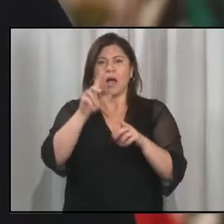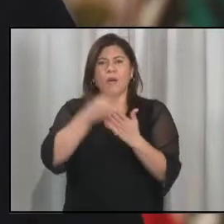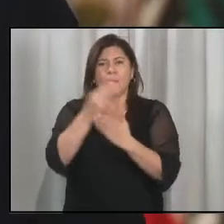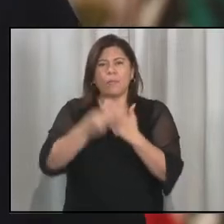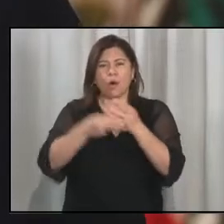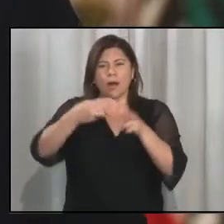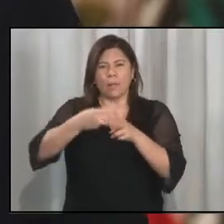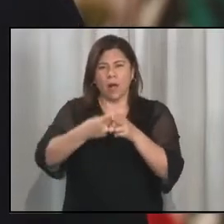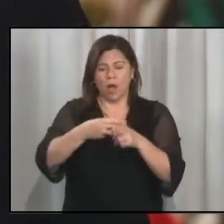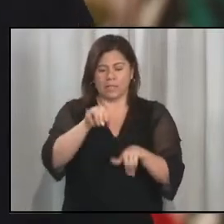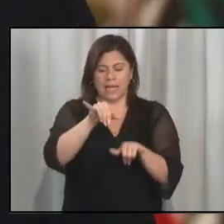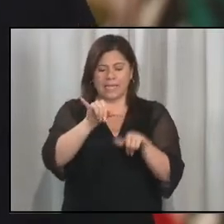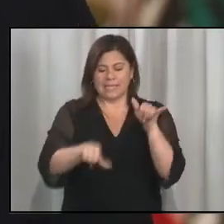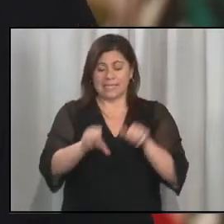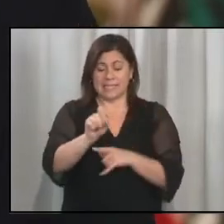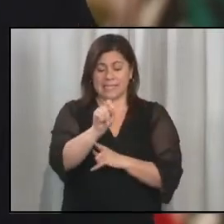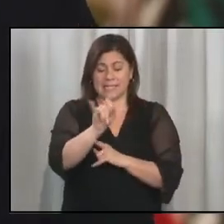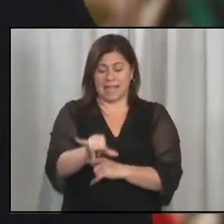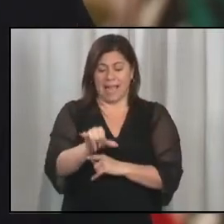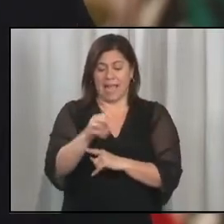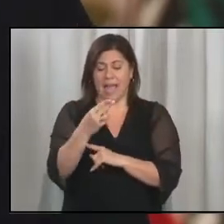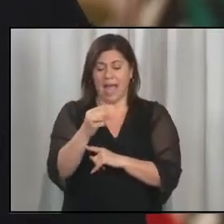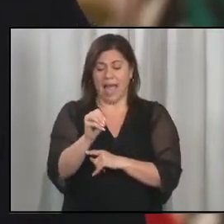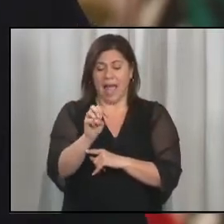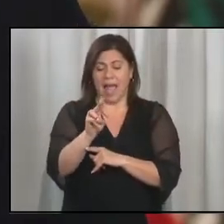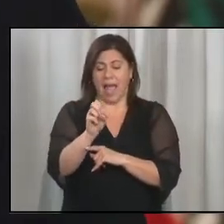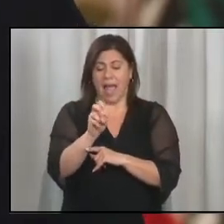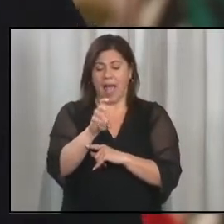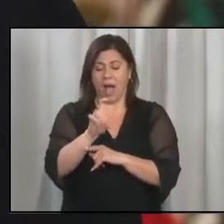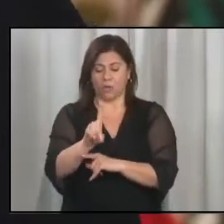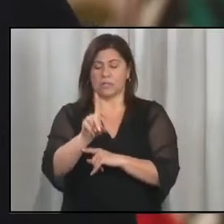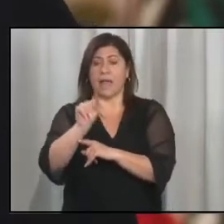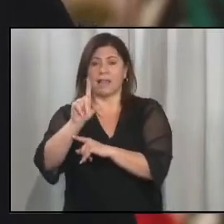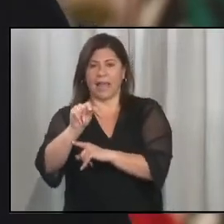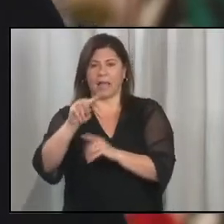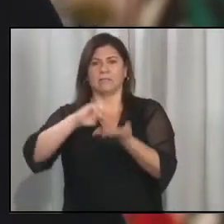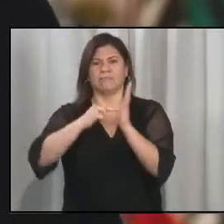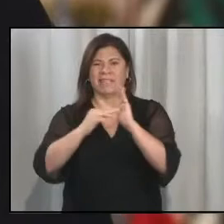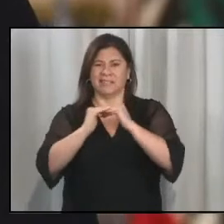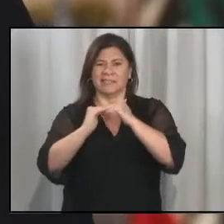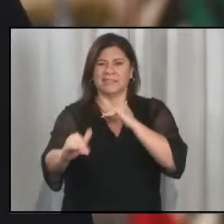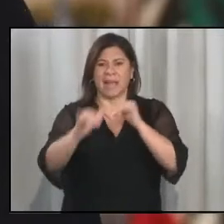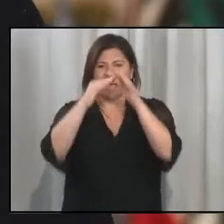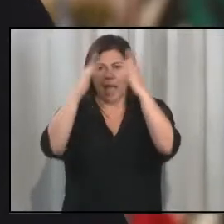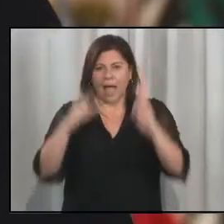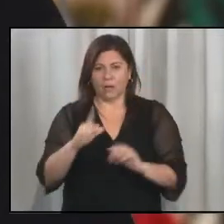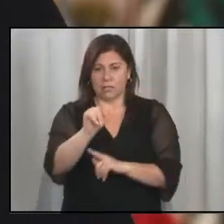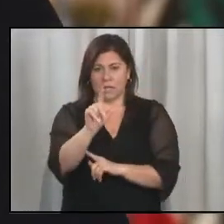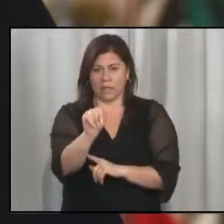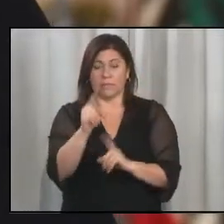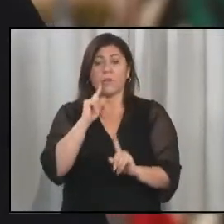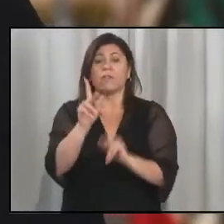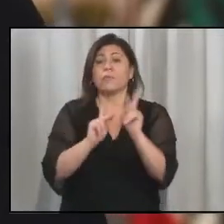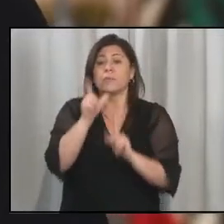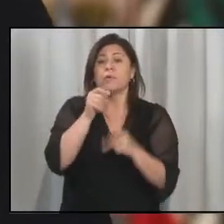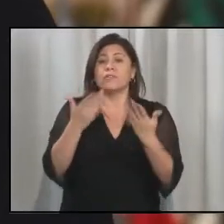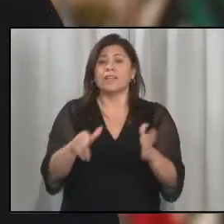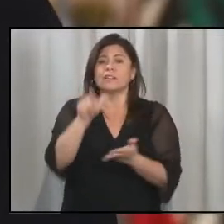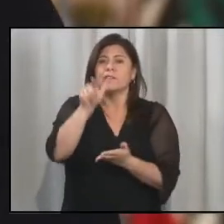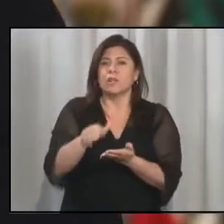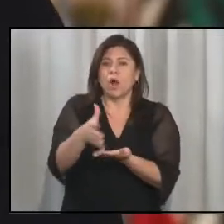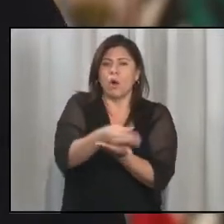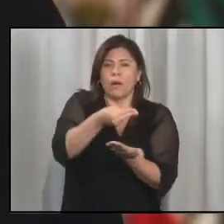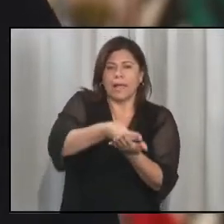Counsel program. It provides counsel for tenant evictions, those who are on a low income and have experienced